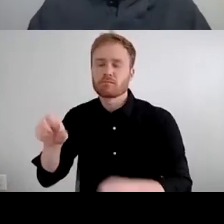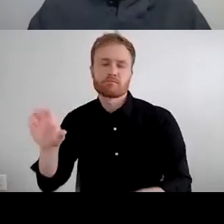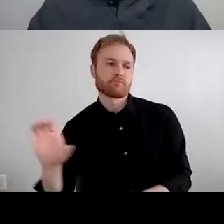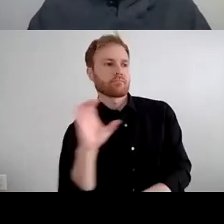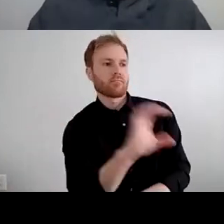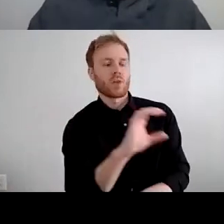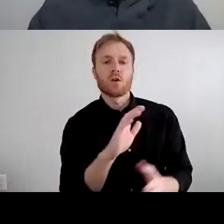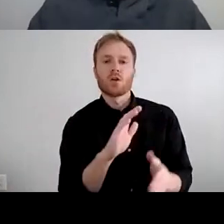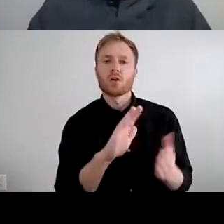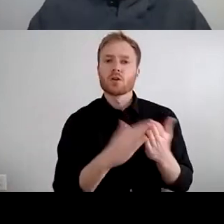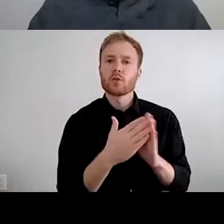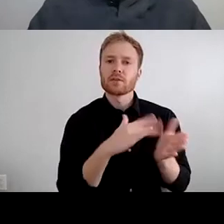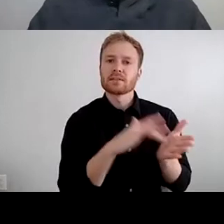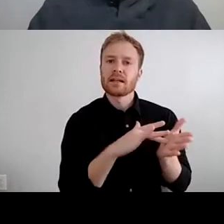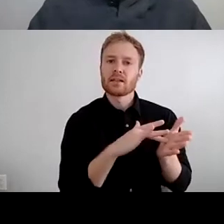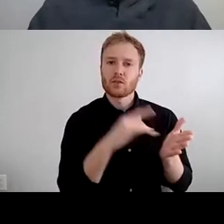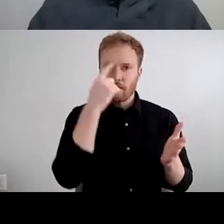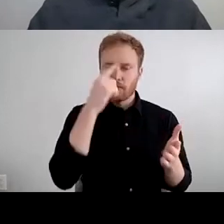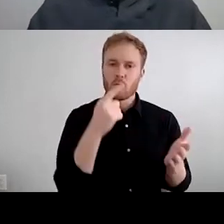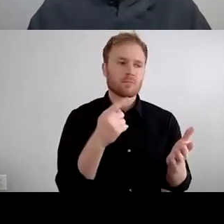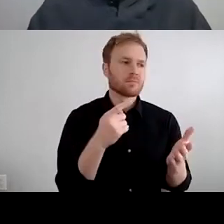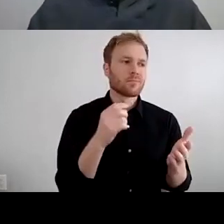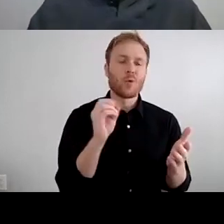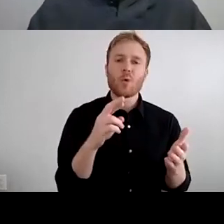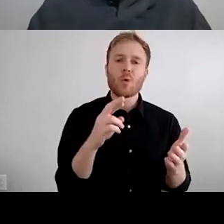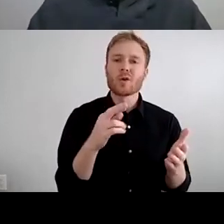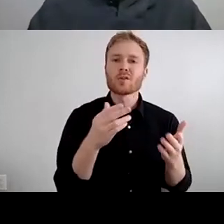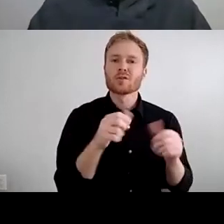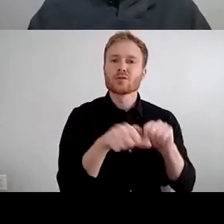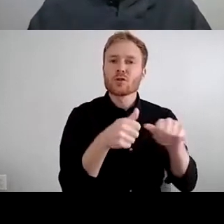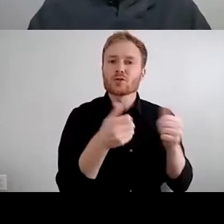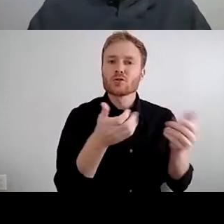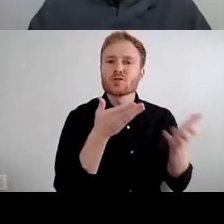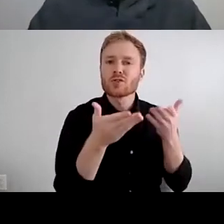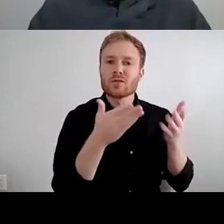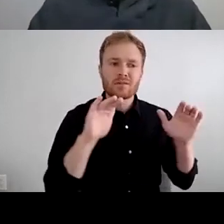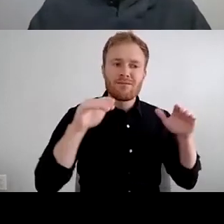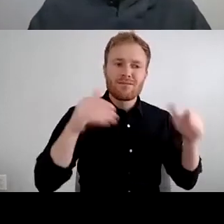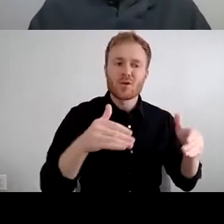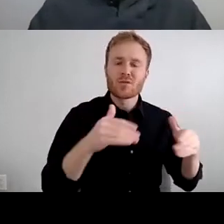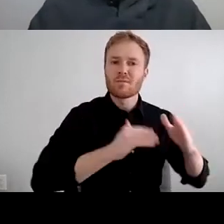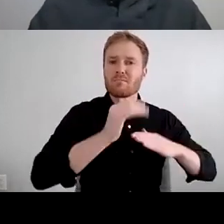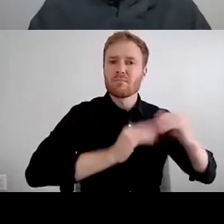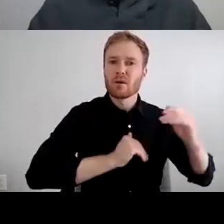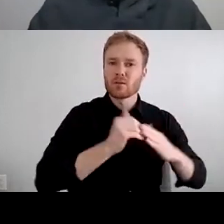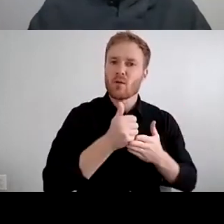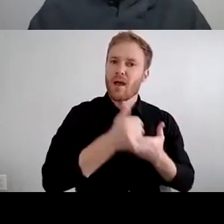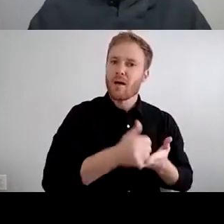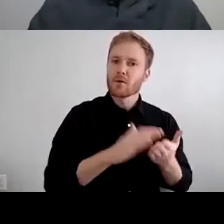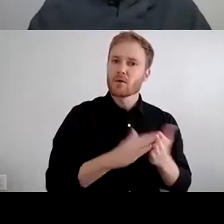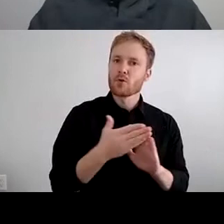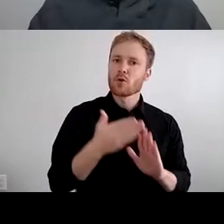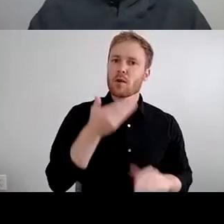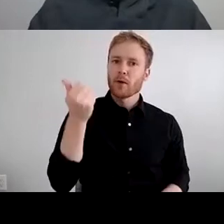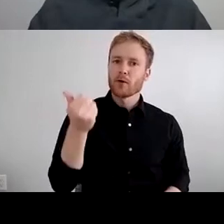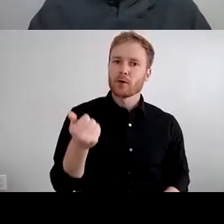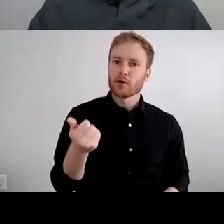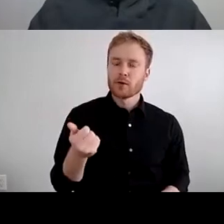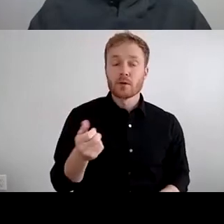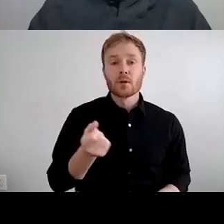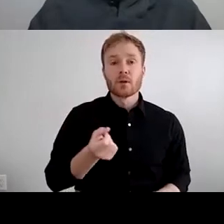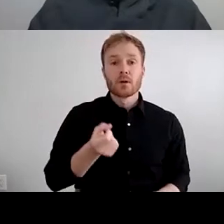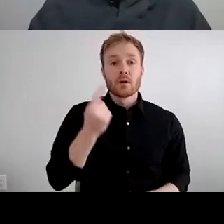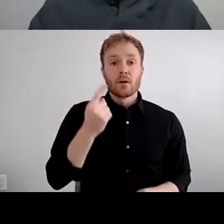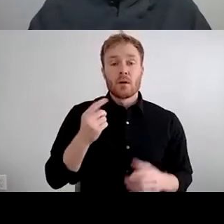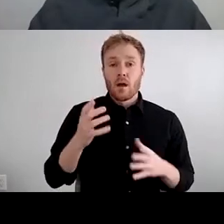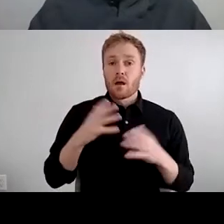social service-focused building in order to best address the needs of the community. And in the grander scheme of things, a large amount of police funding